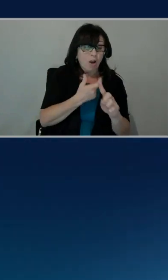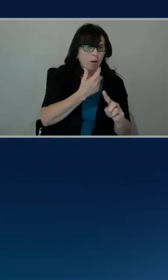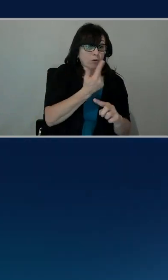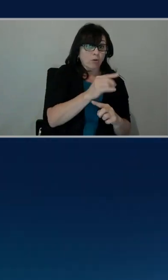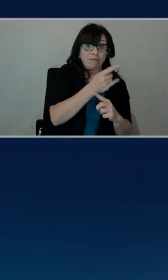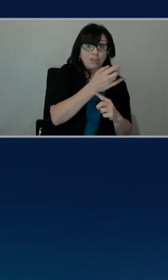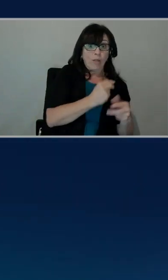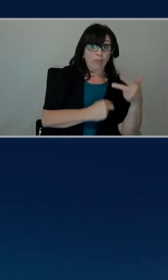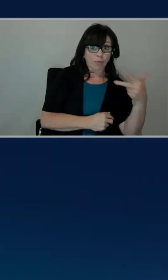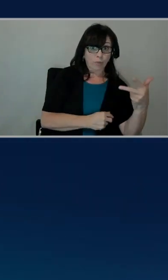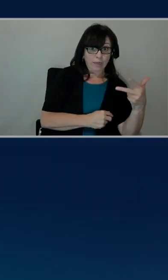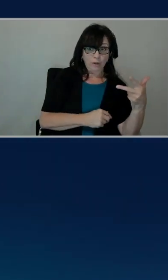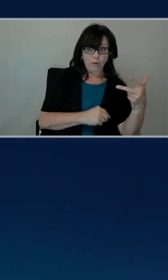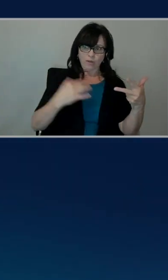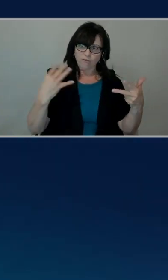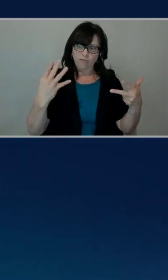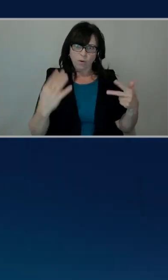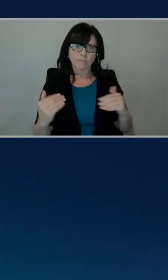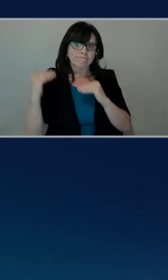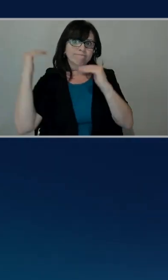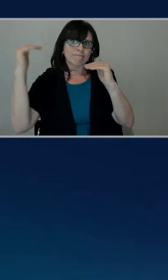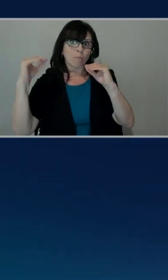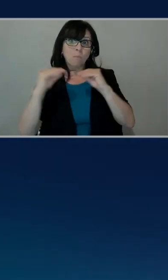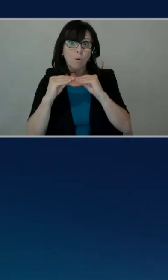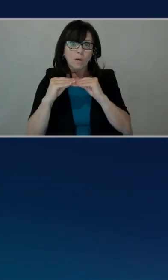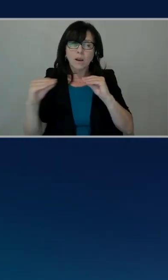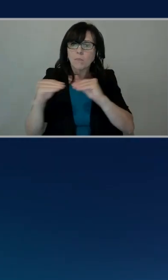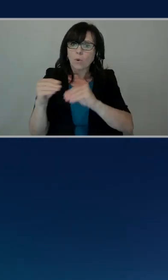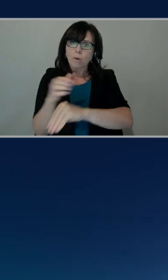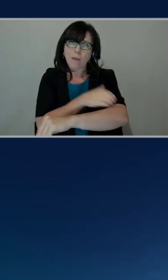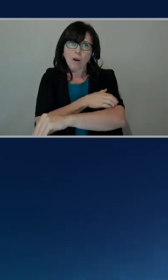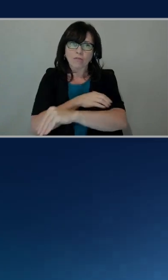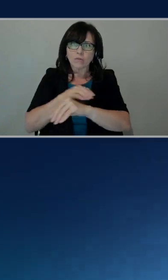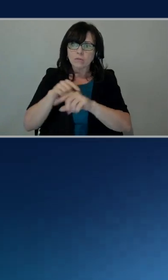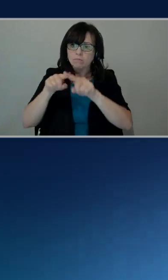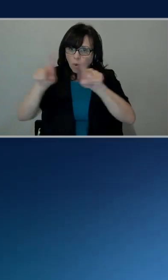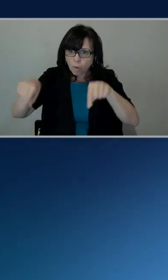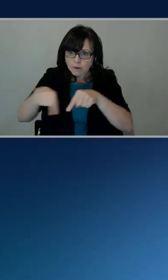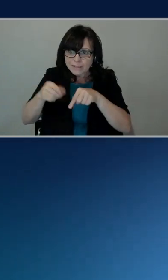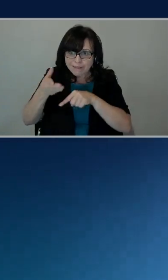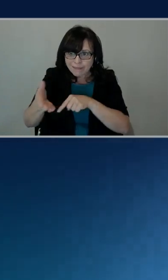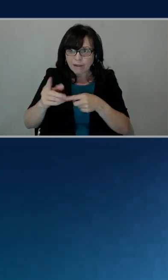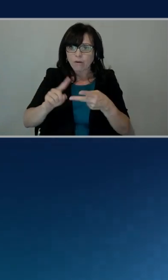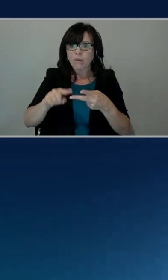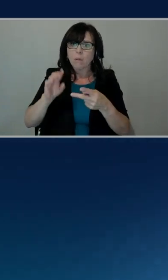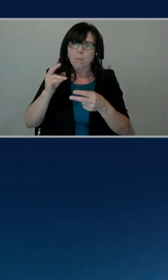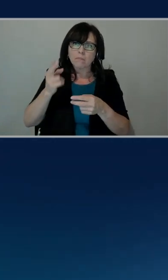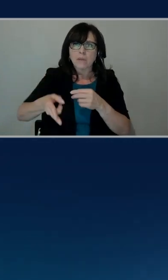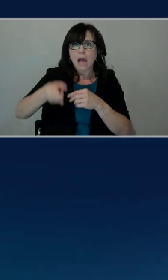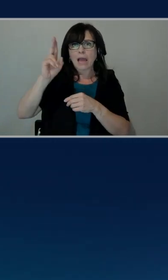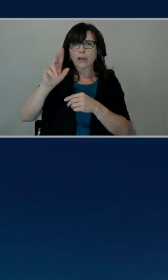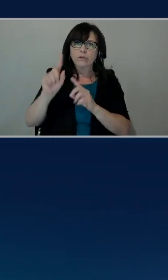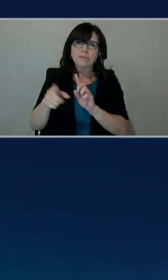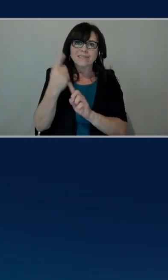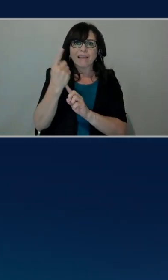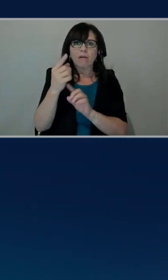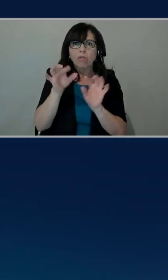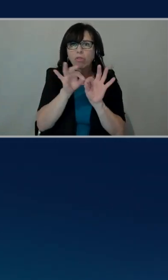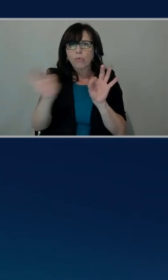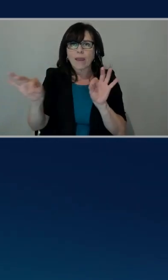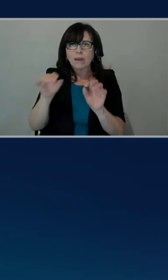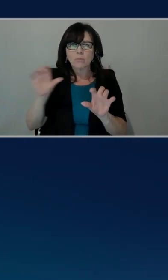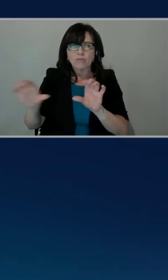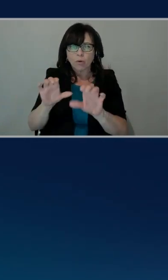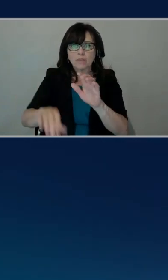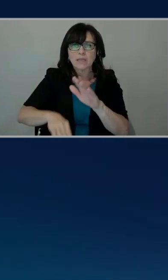Graviton 4, we take it a step further. We've got more powerful cores in there. So we have higher single-threaded performance. It goes up to 96 cores.